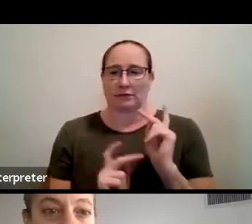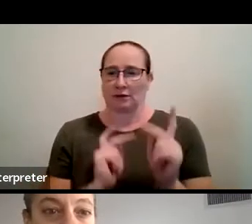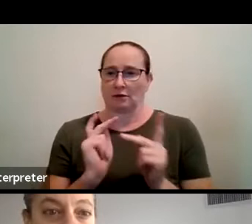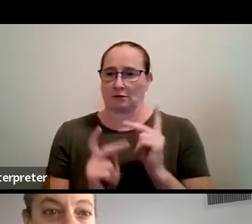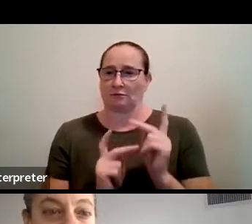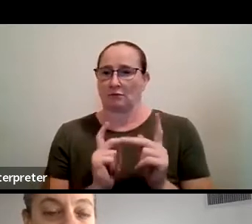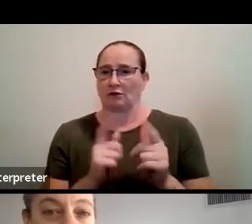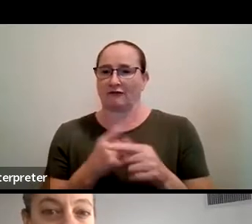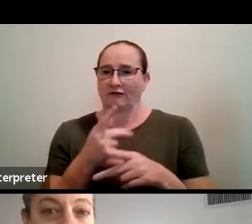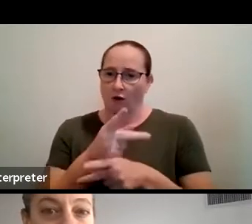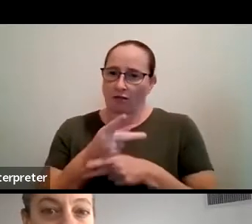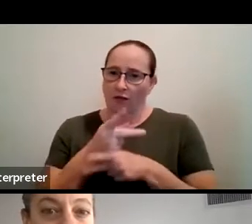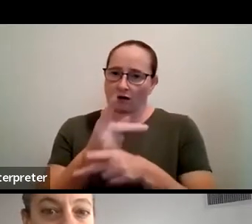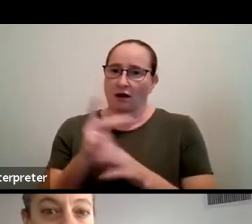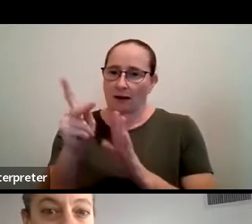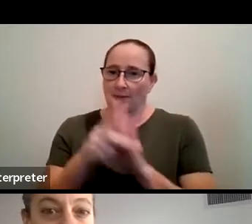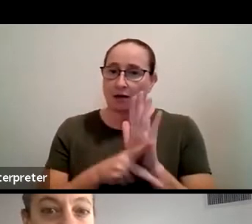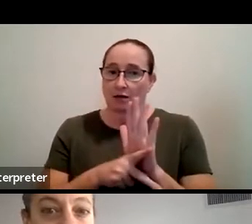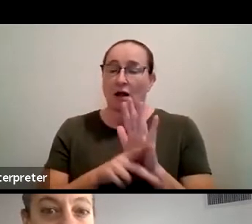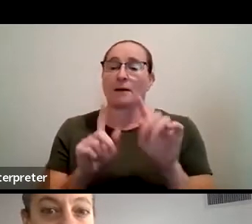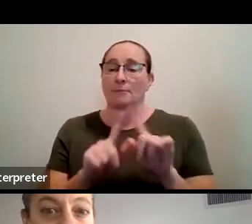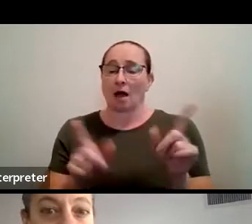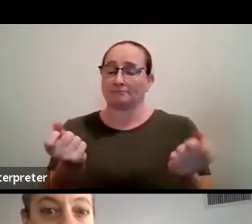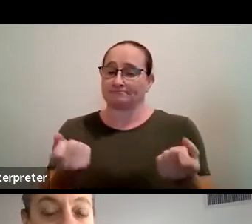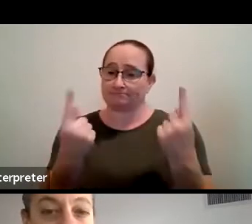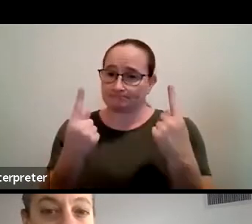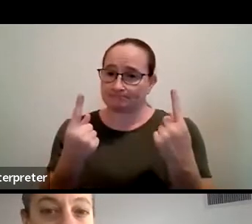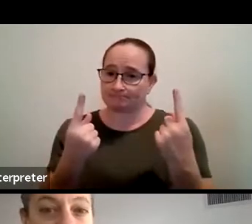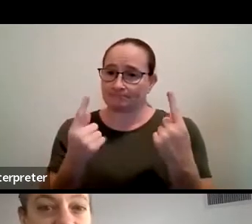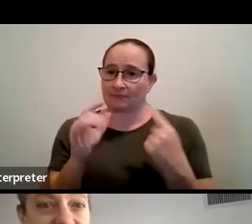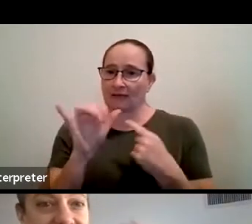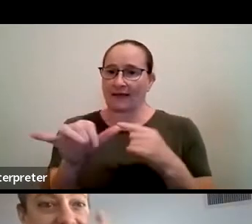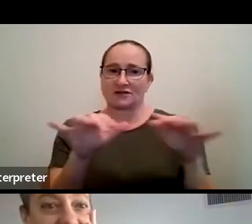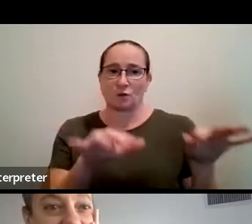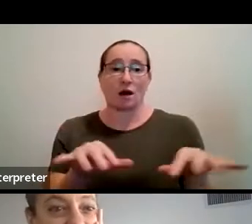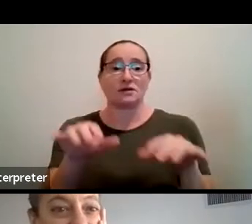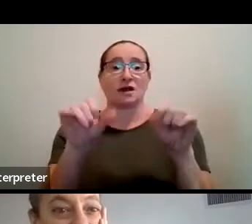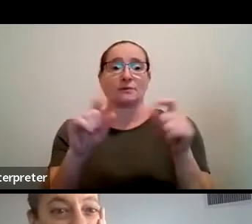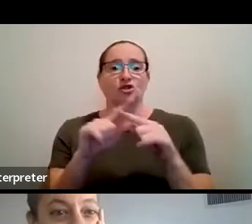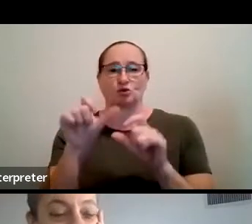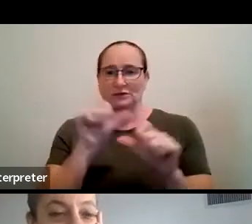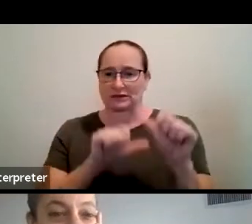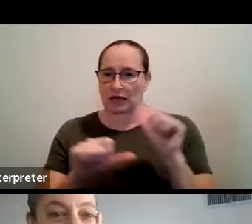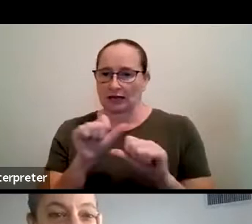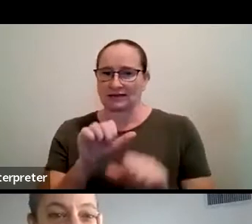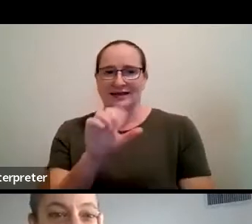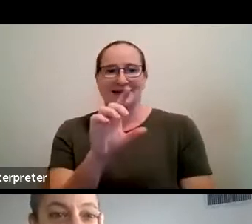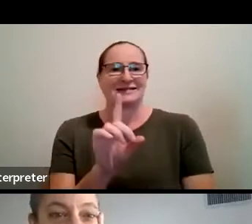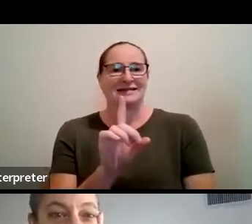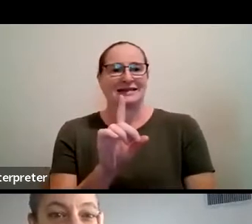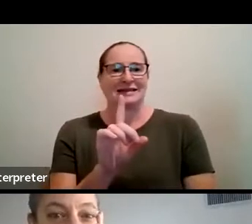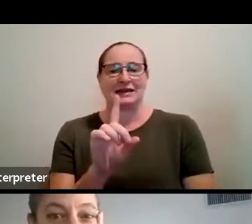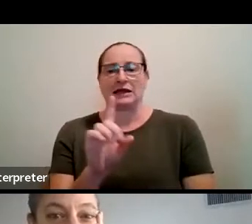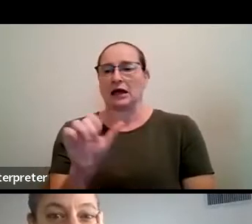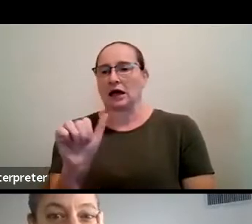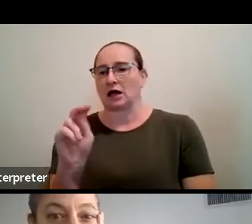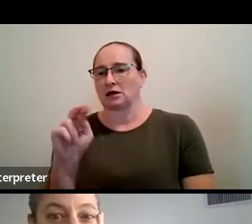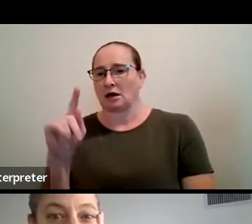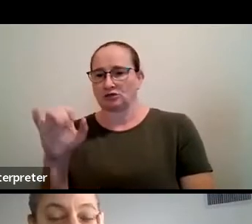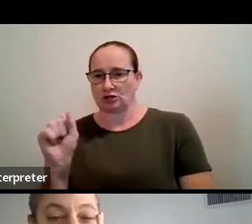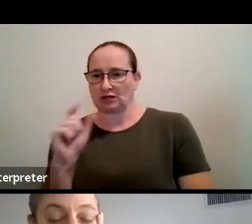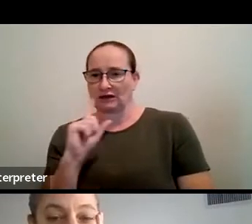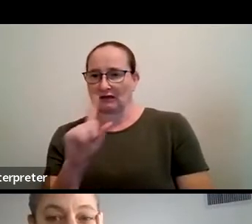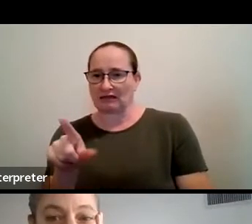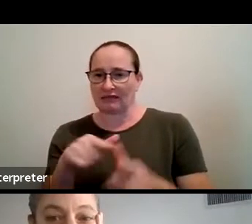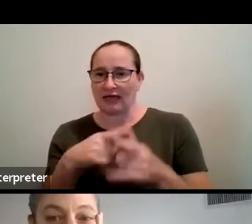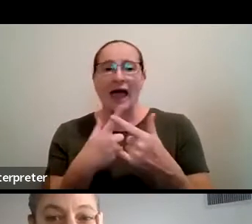the precautionary principle. That said, that's where de-adoption science comes in. And so de-adoption is the process of ceasing